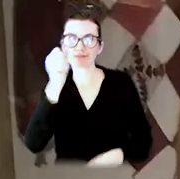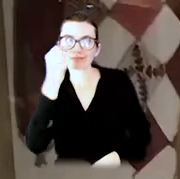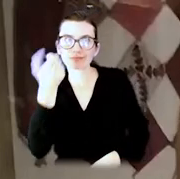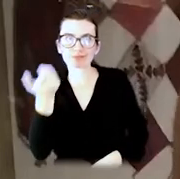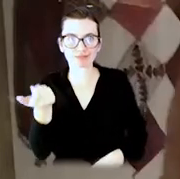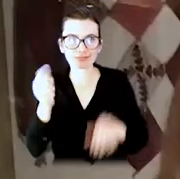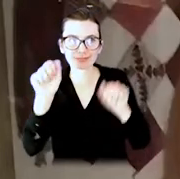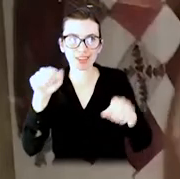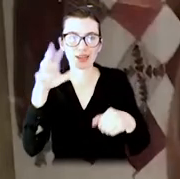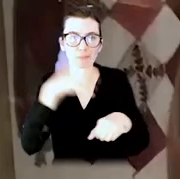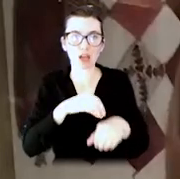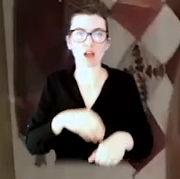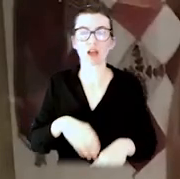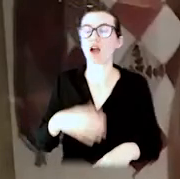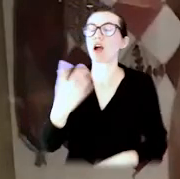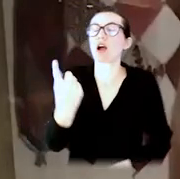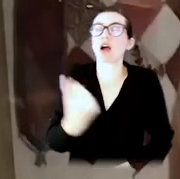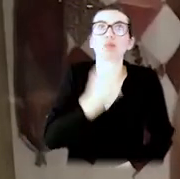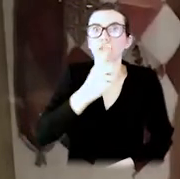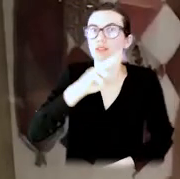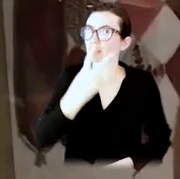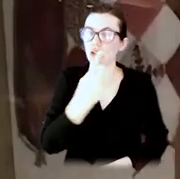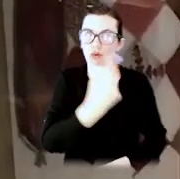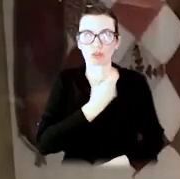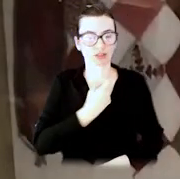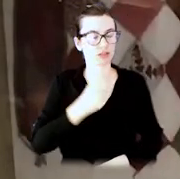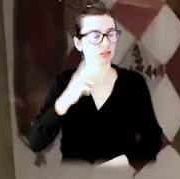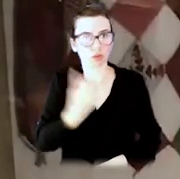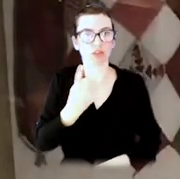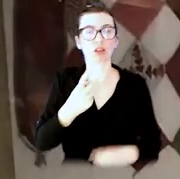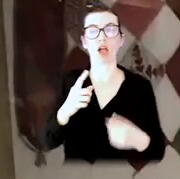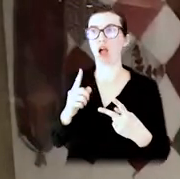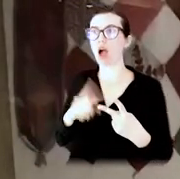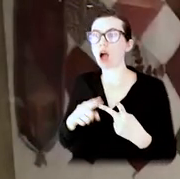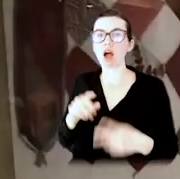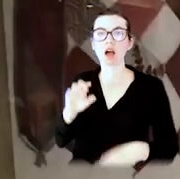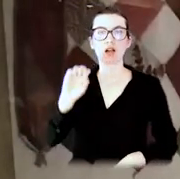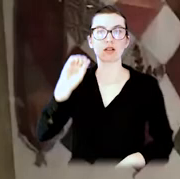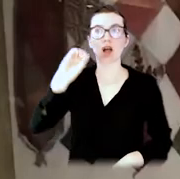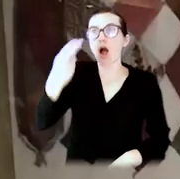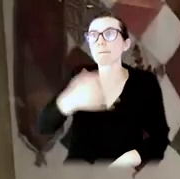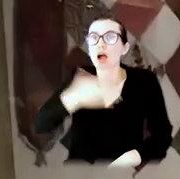follow-up question without fail is, oh my God, does it hurt?